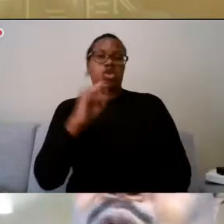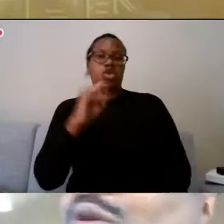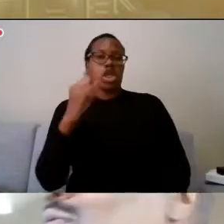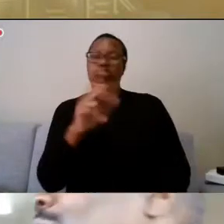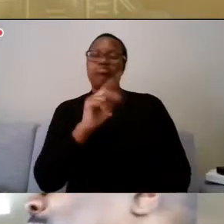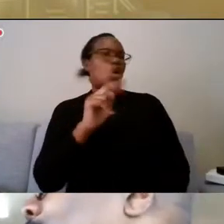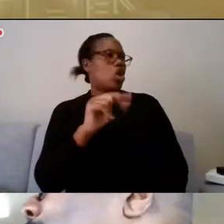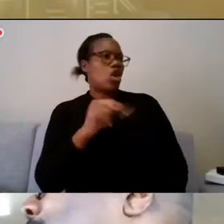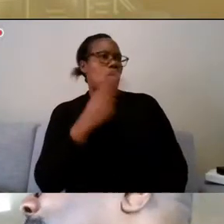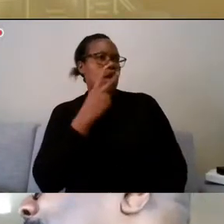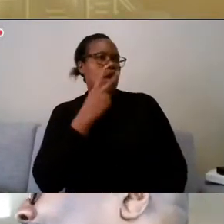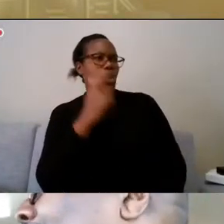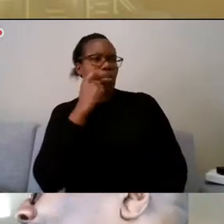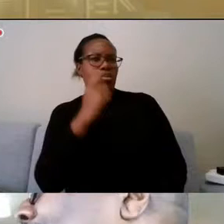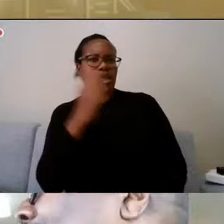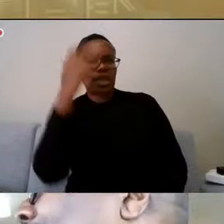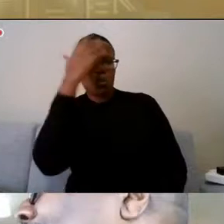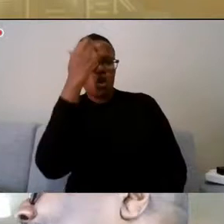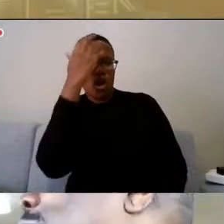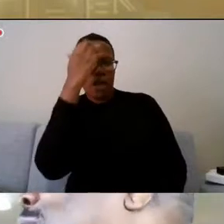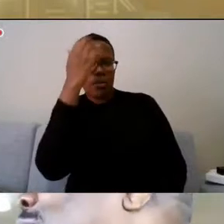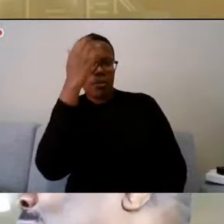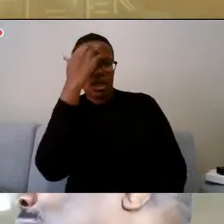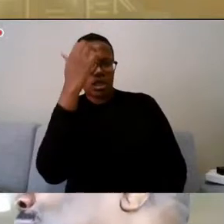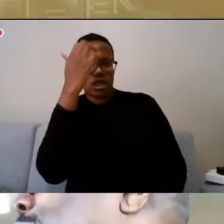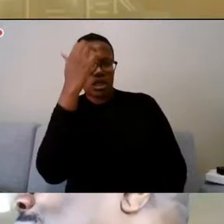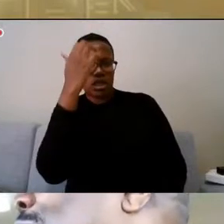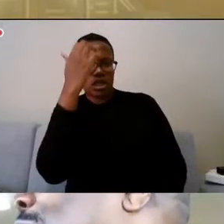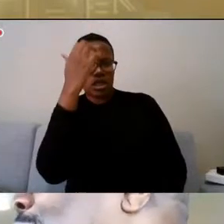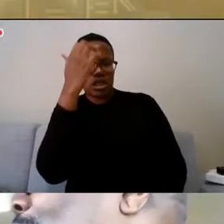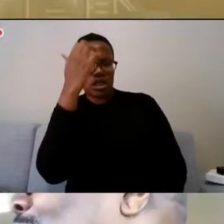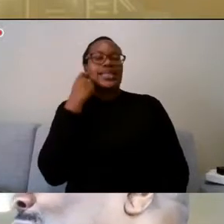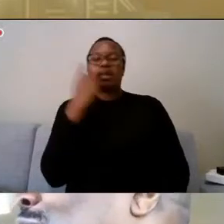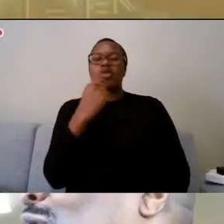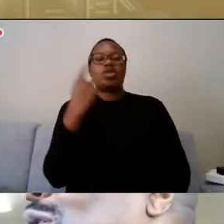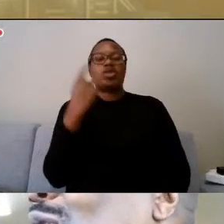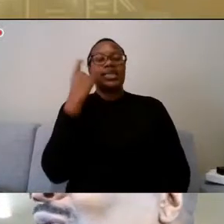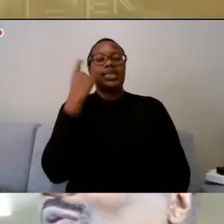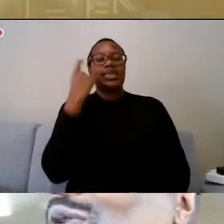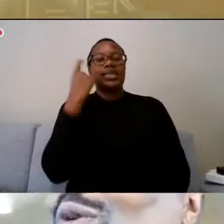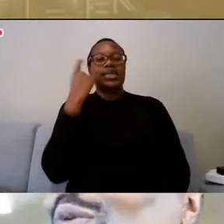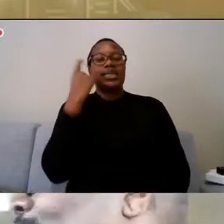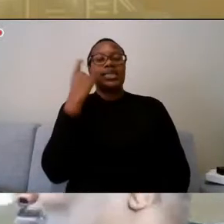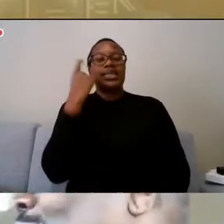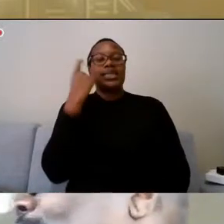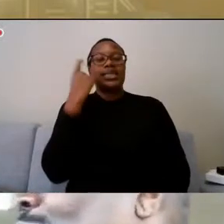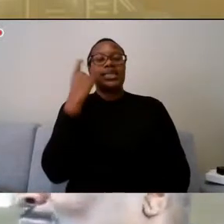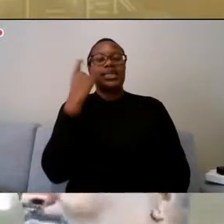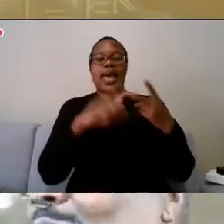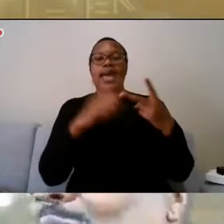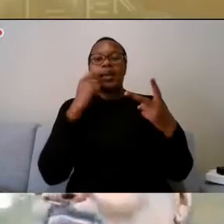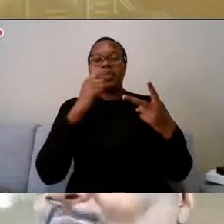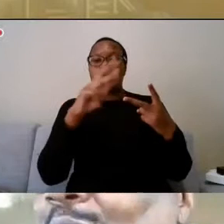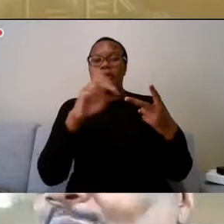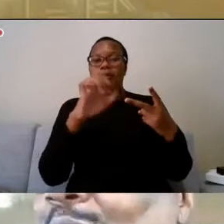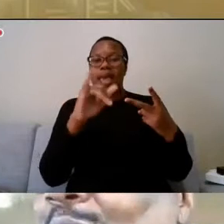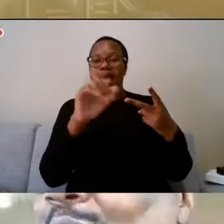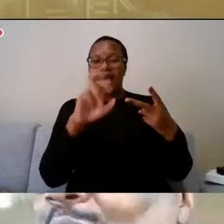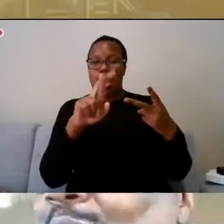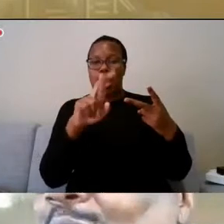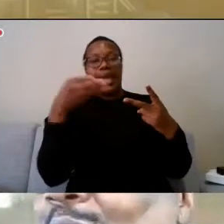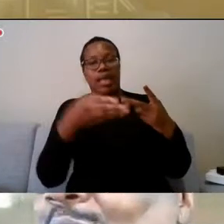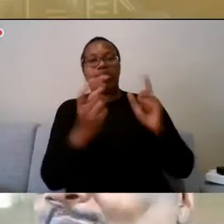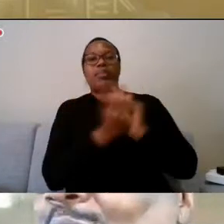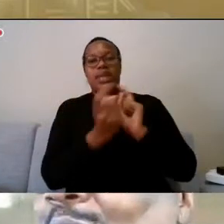Mr. Mohammed and or the Secretary of the Commission, and I saw Mr. Mayor was also, I think, in the meeting, so it